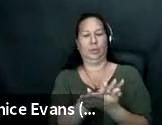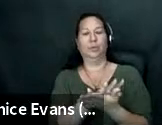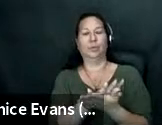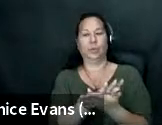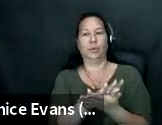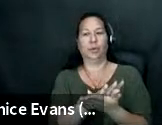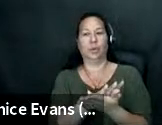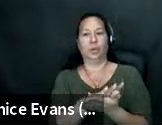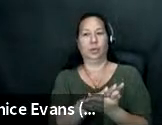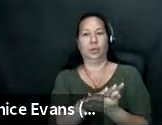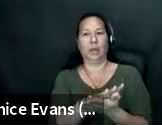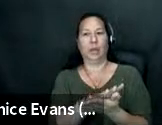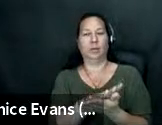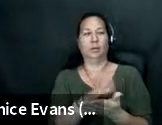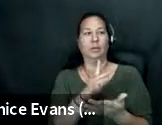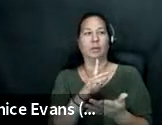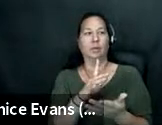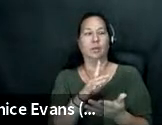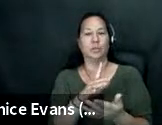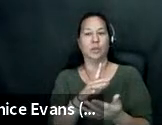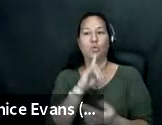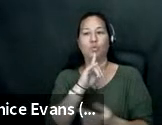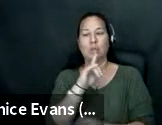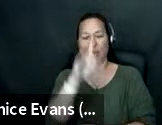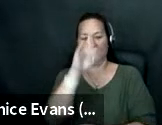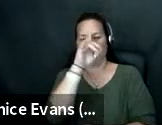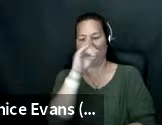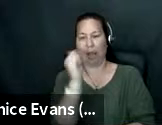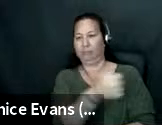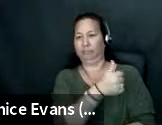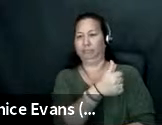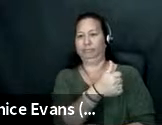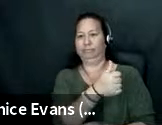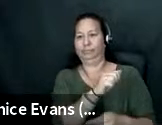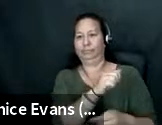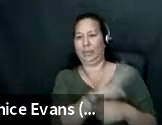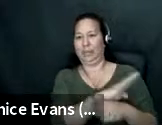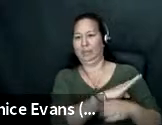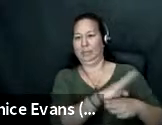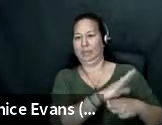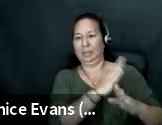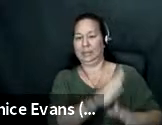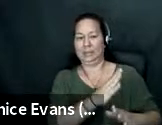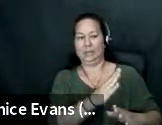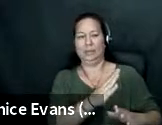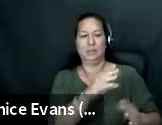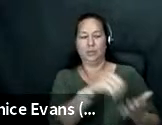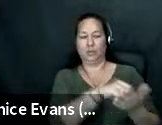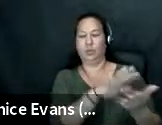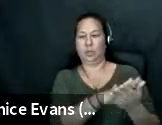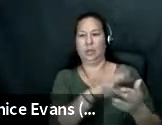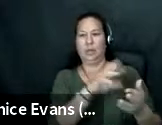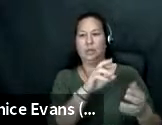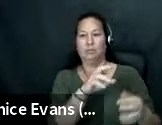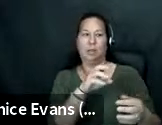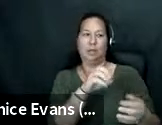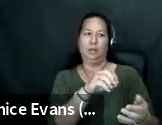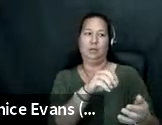I think it would be up to the employer to ask employees to report their status and they have it